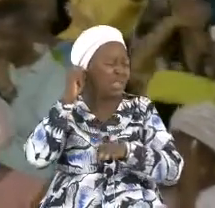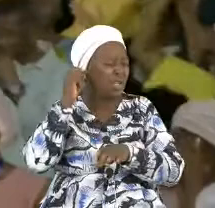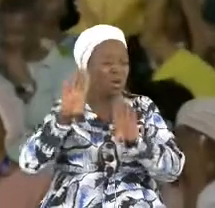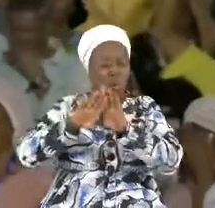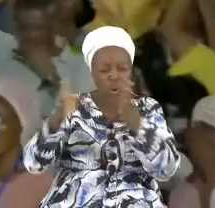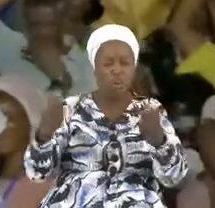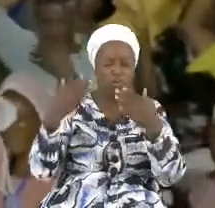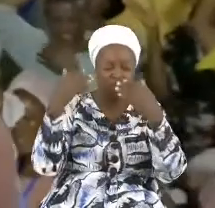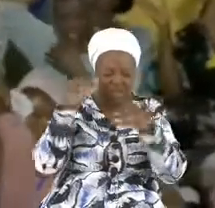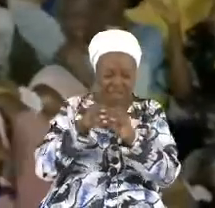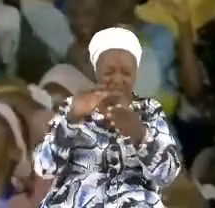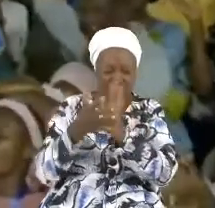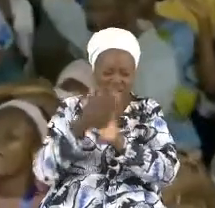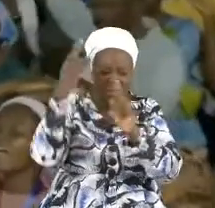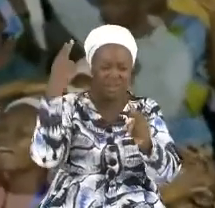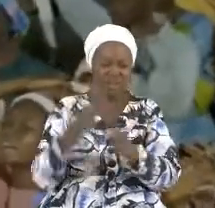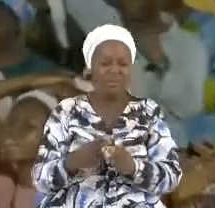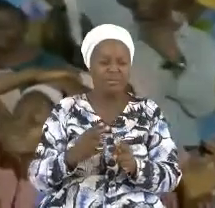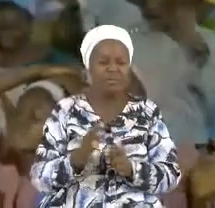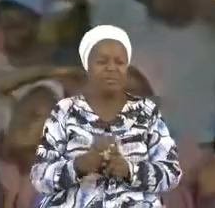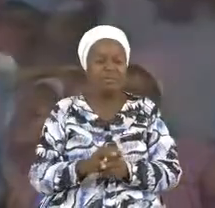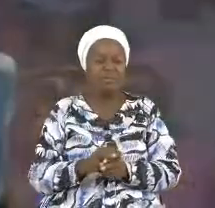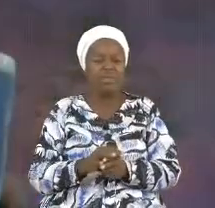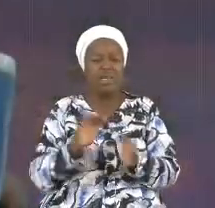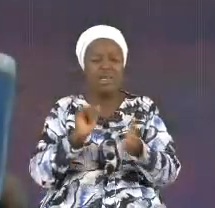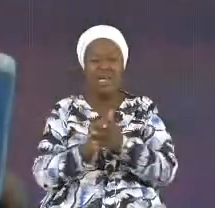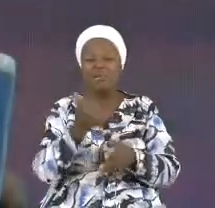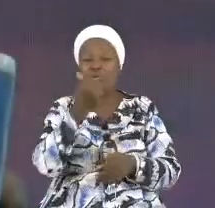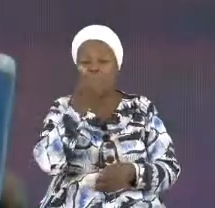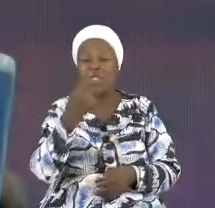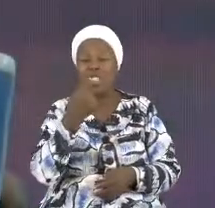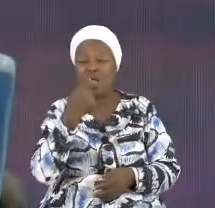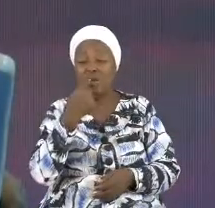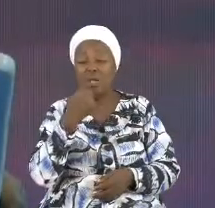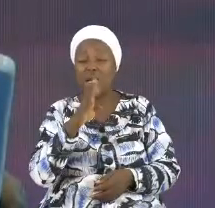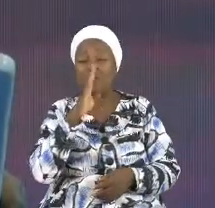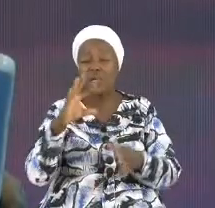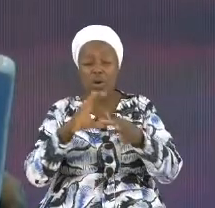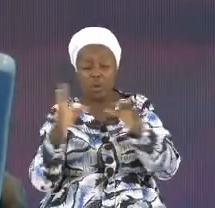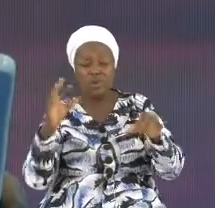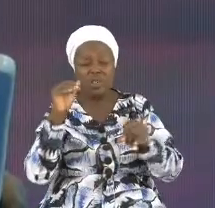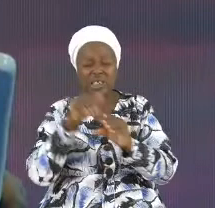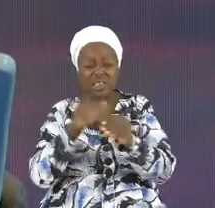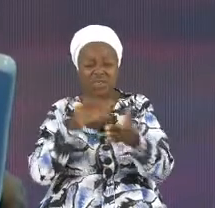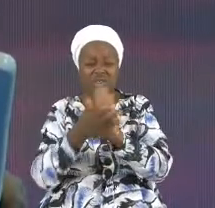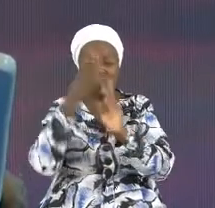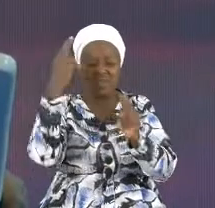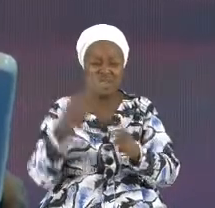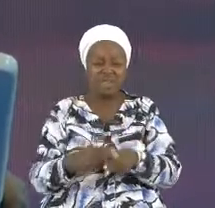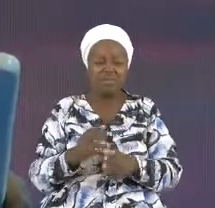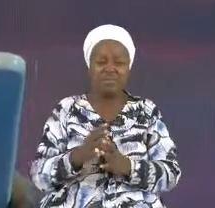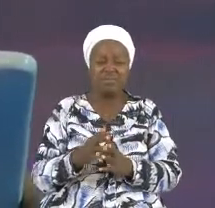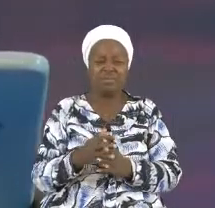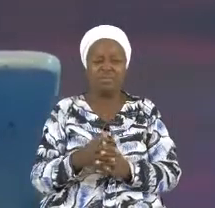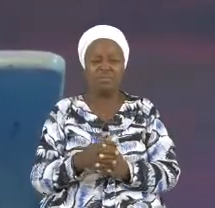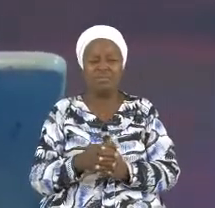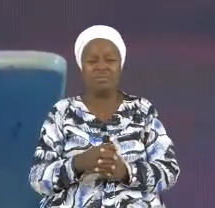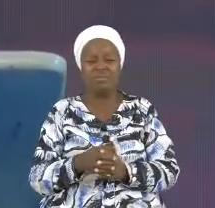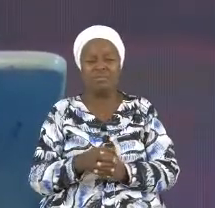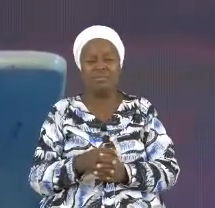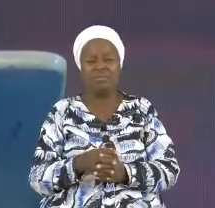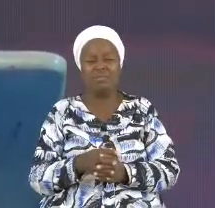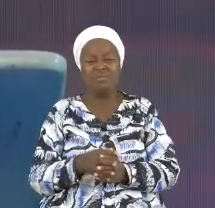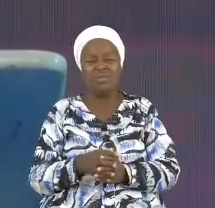name. That dumb tongue, be loosed in Jesus' name. The miracle